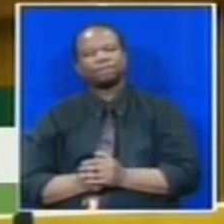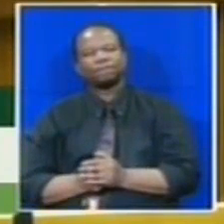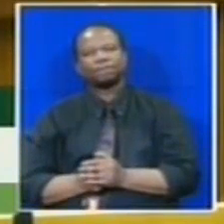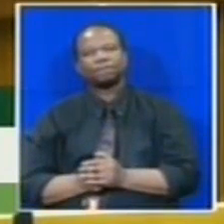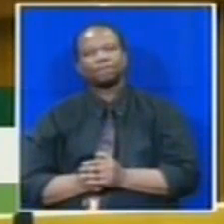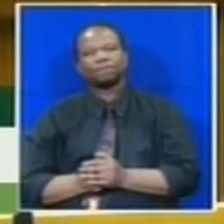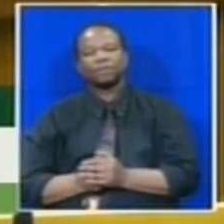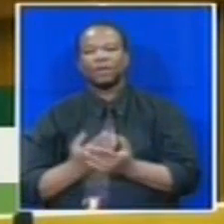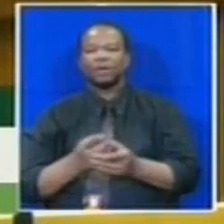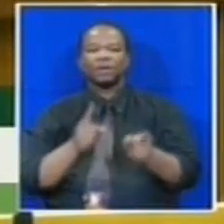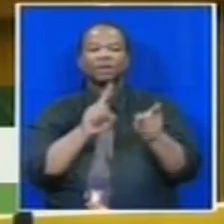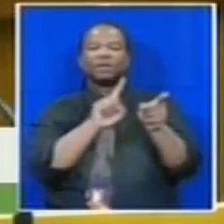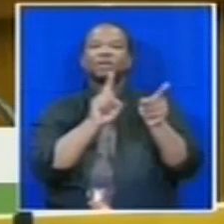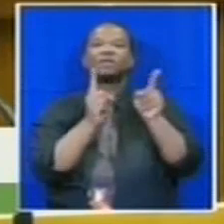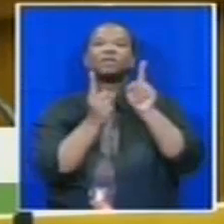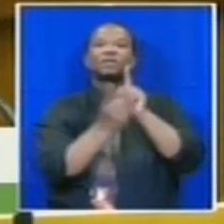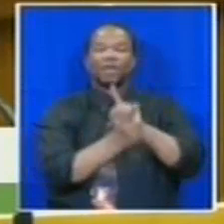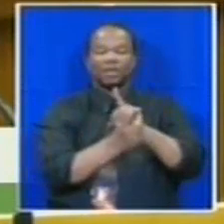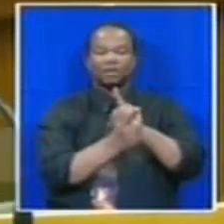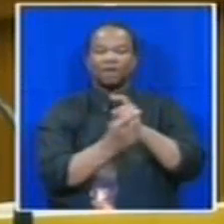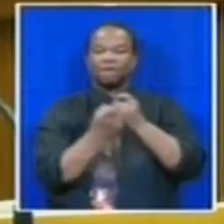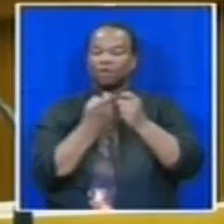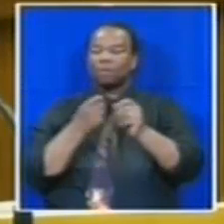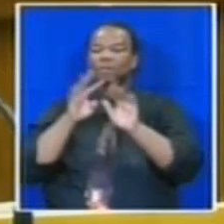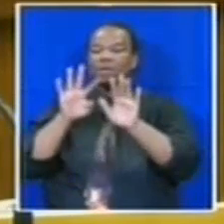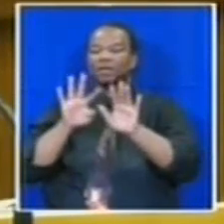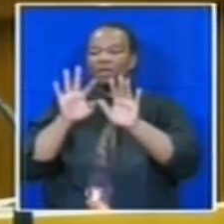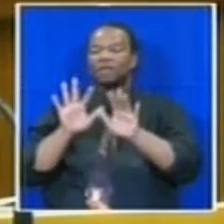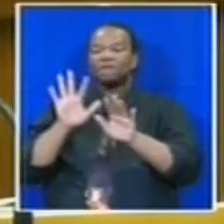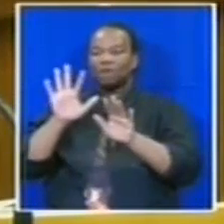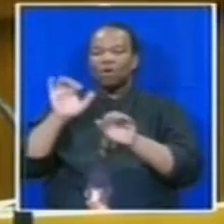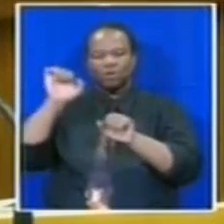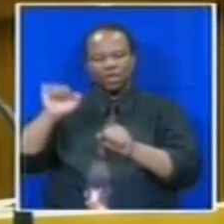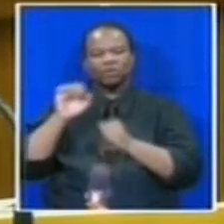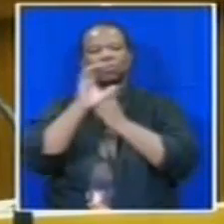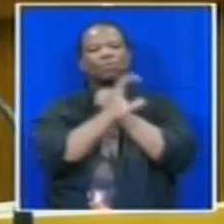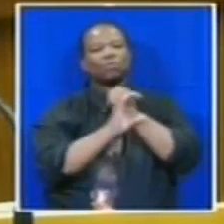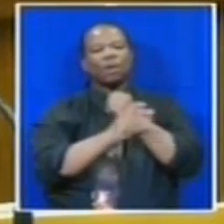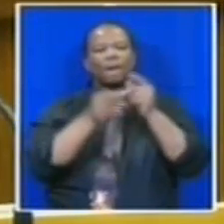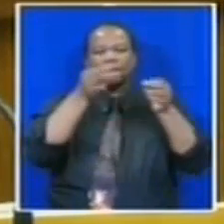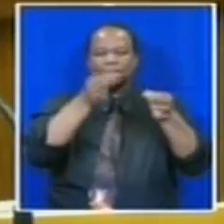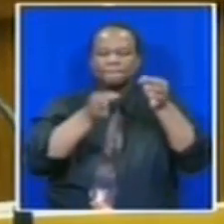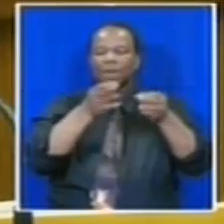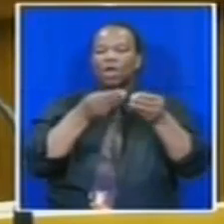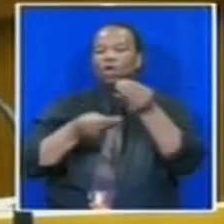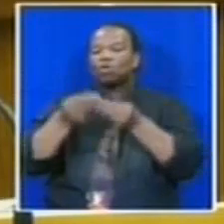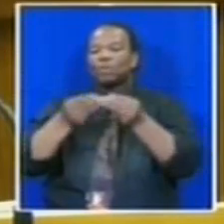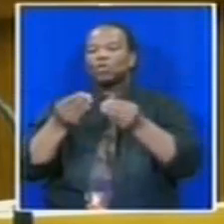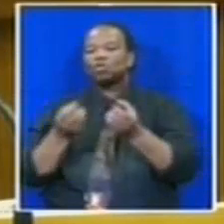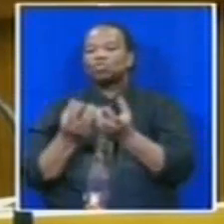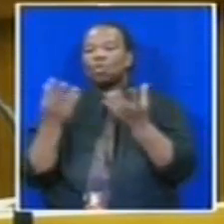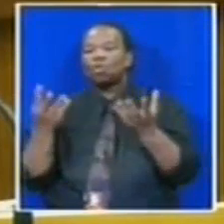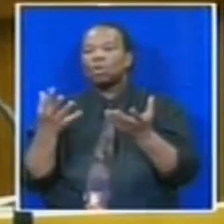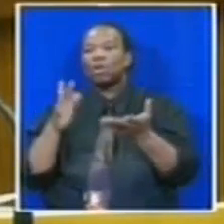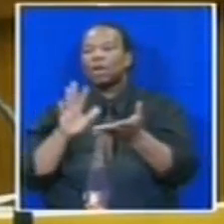For change, there has been since 1994. Constitutional democracy, political freedom, economic growth, expansion